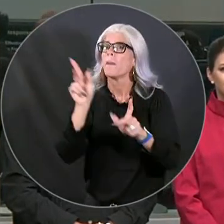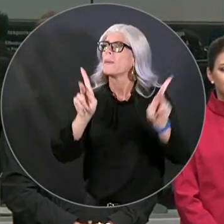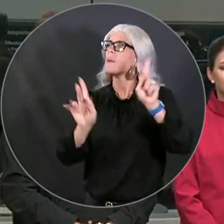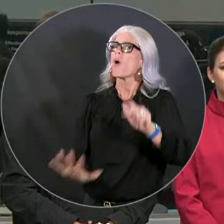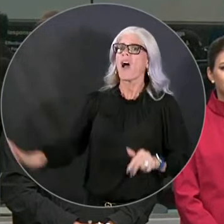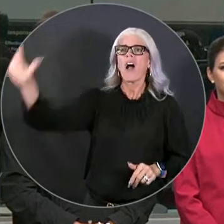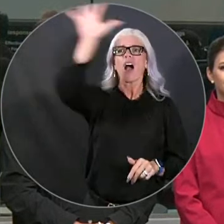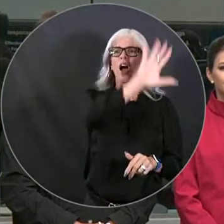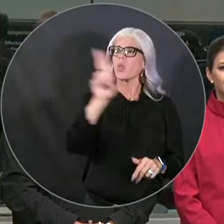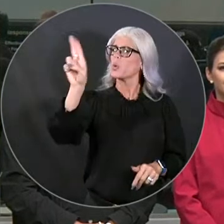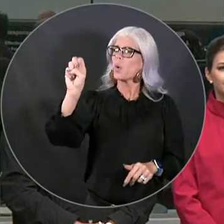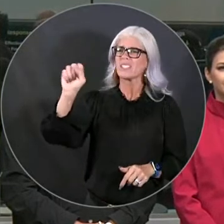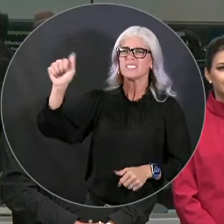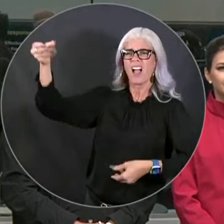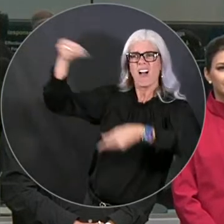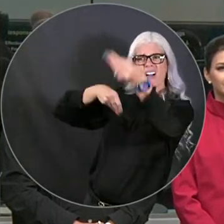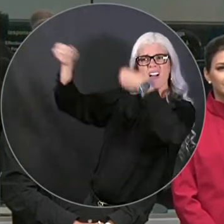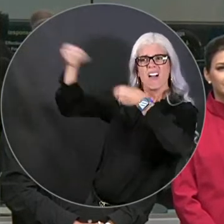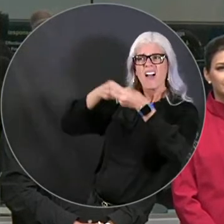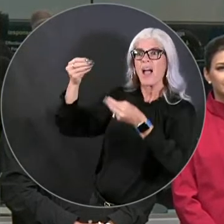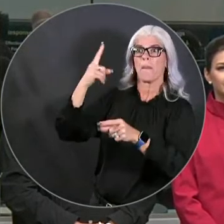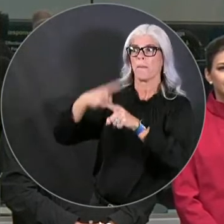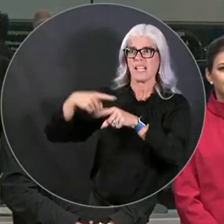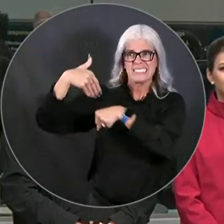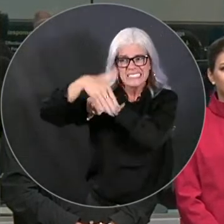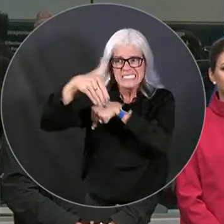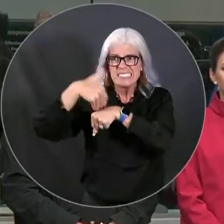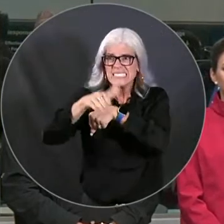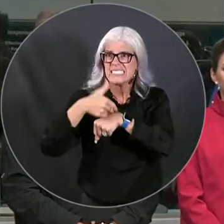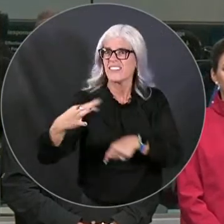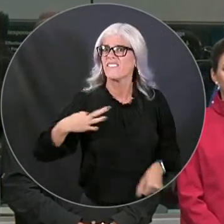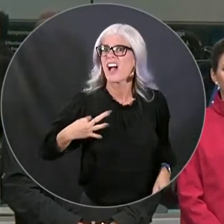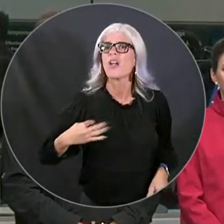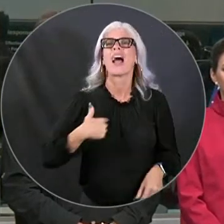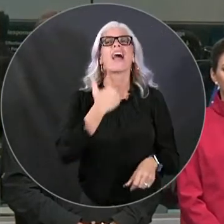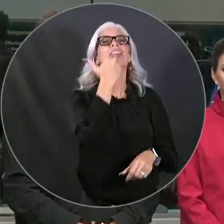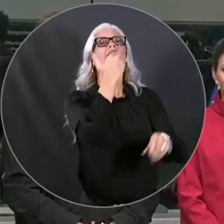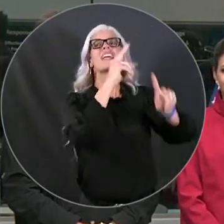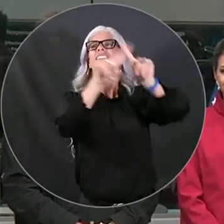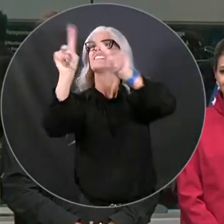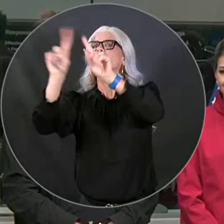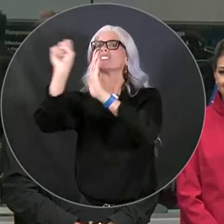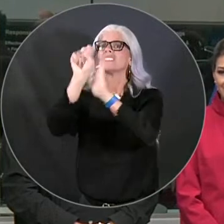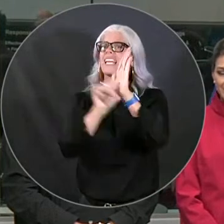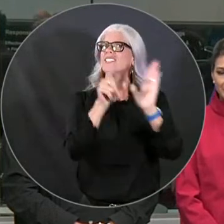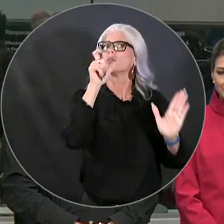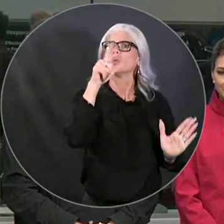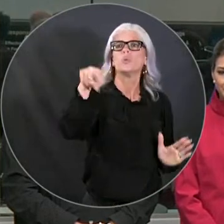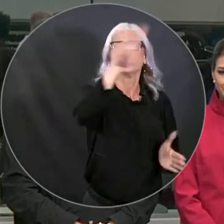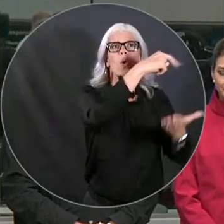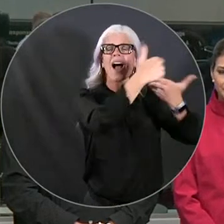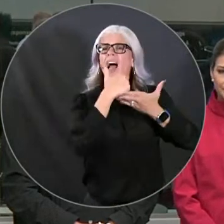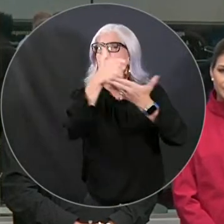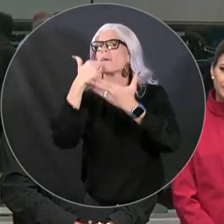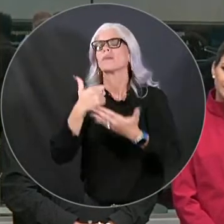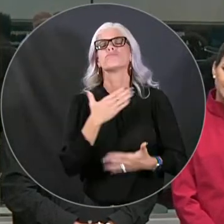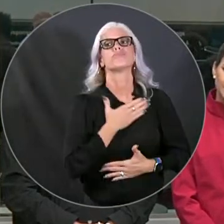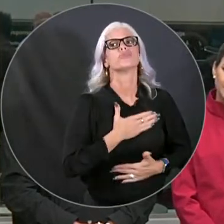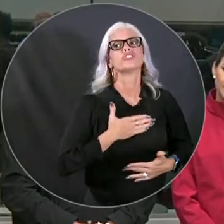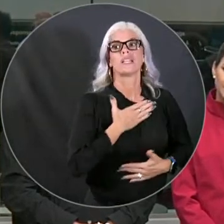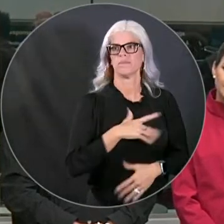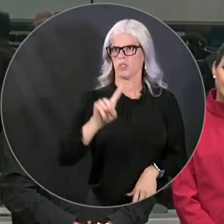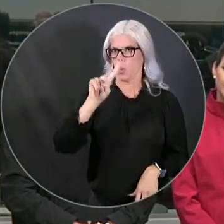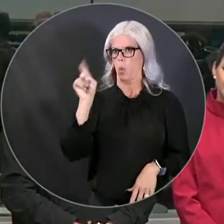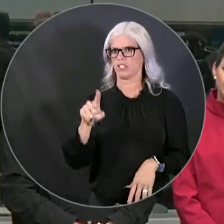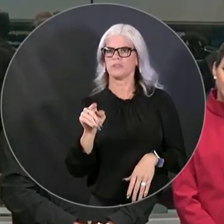who's volunteered the time, and thanks for all the other states who have lent their support to us. Okay. There have been reports that maybe there